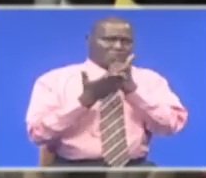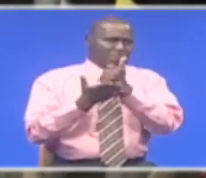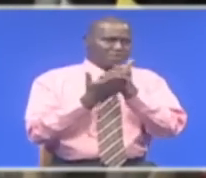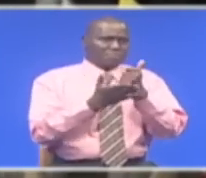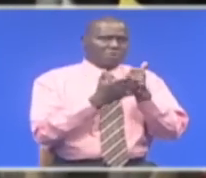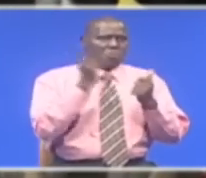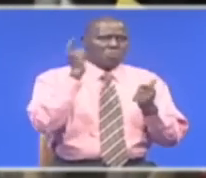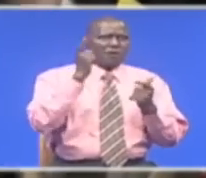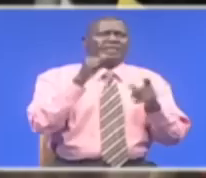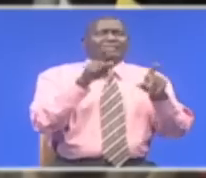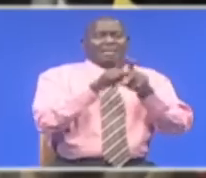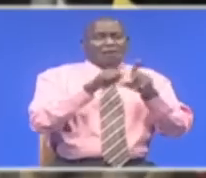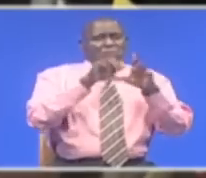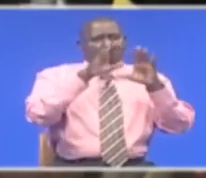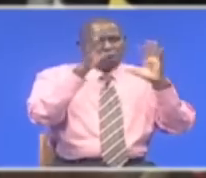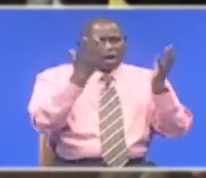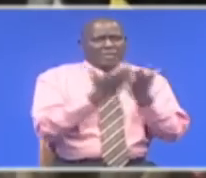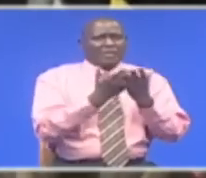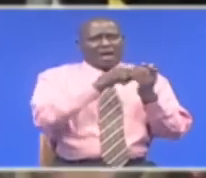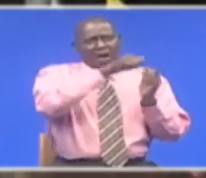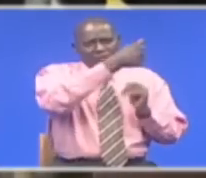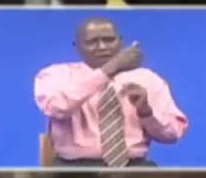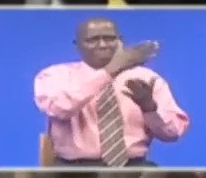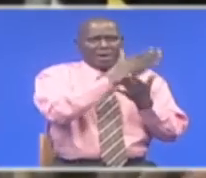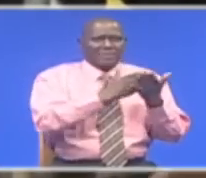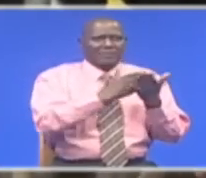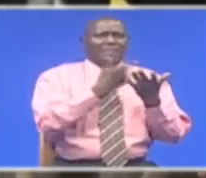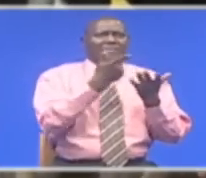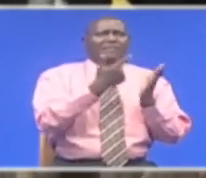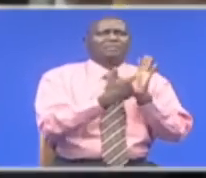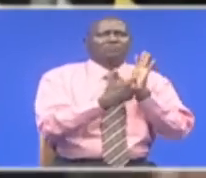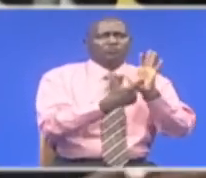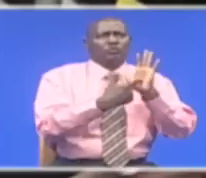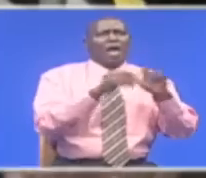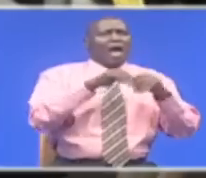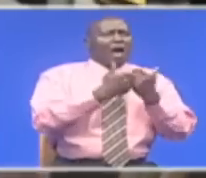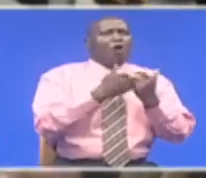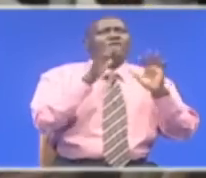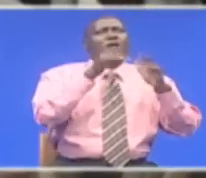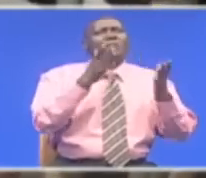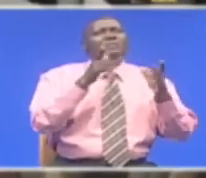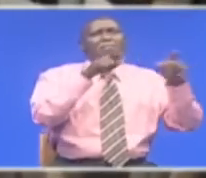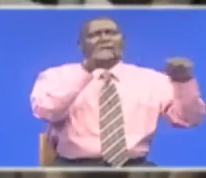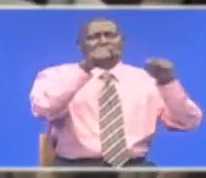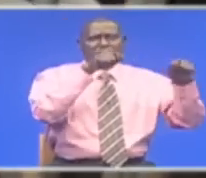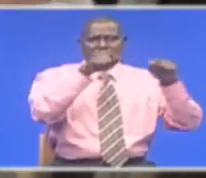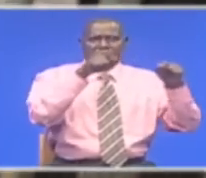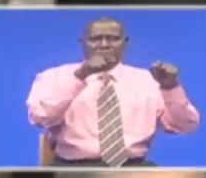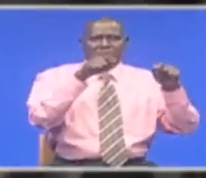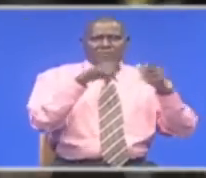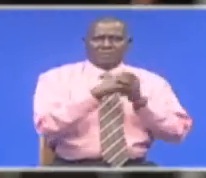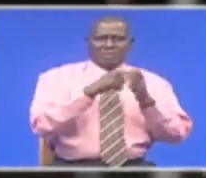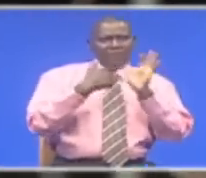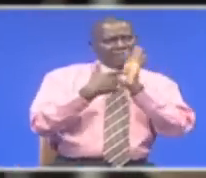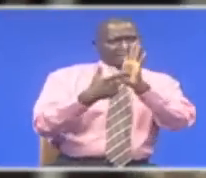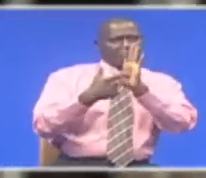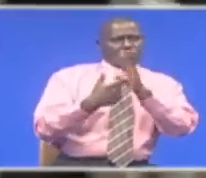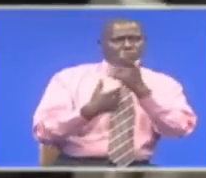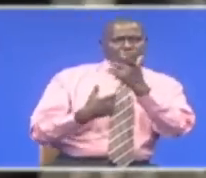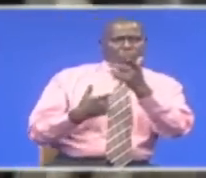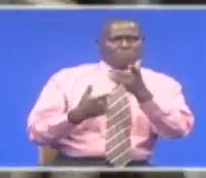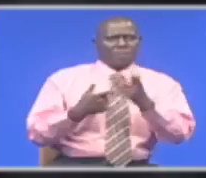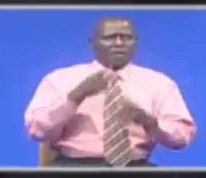This same mobile phone is revolutionizing how farmers get to manage their farms. Take for instance this dairy farm here. Using these collars